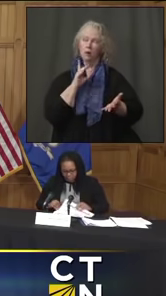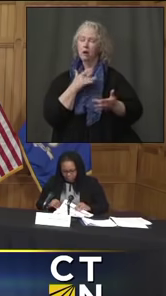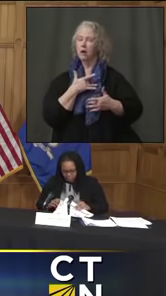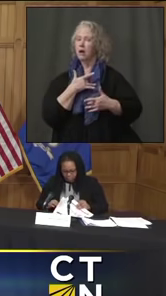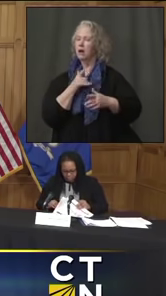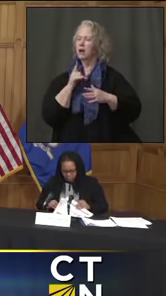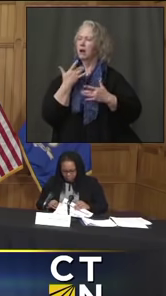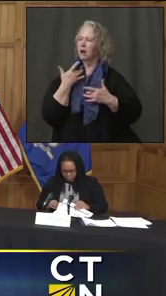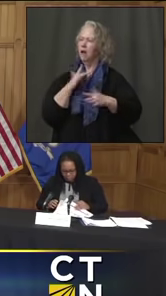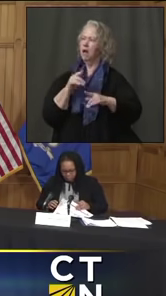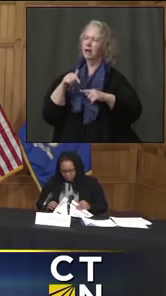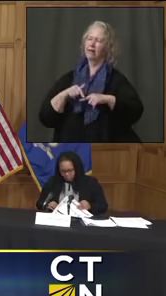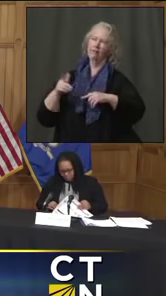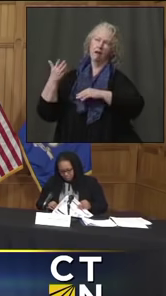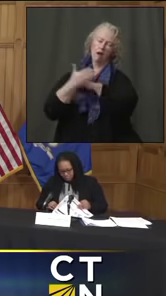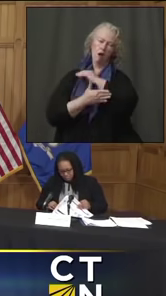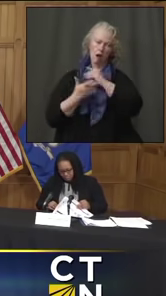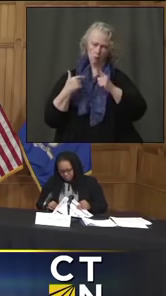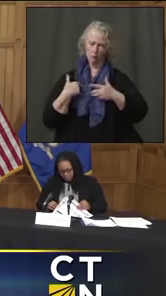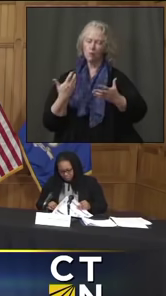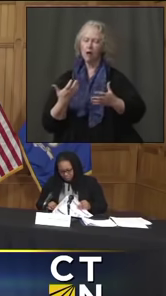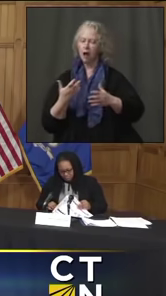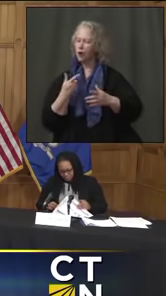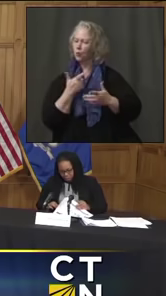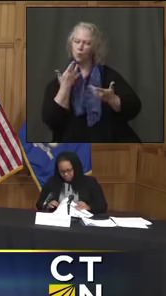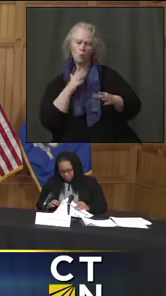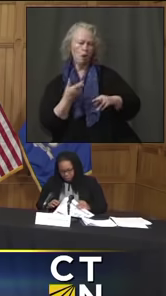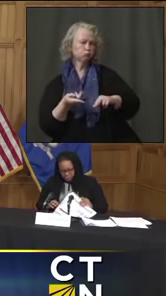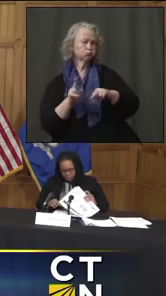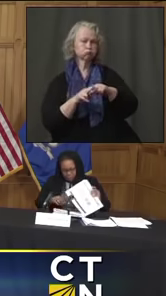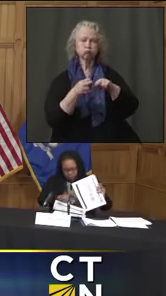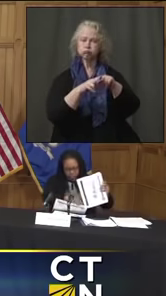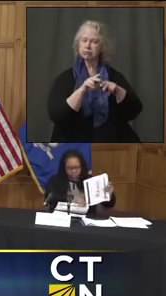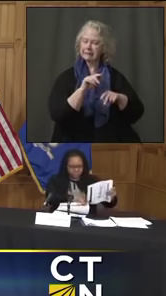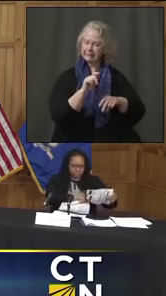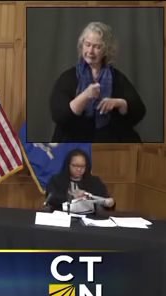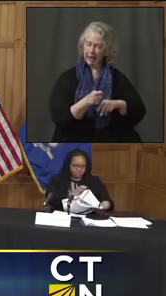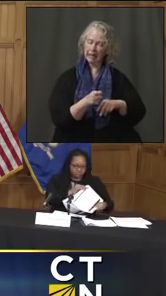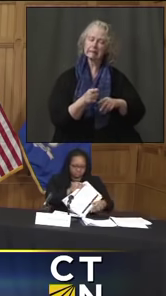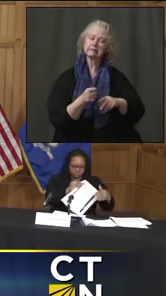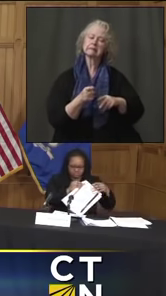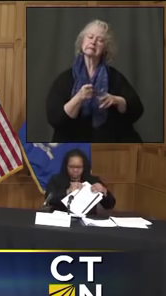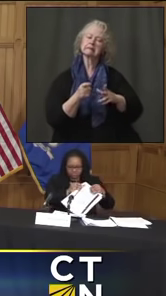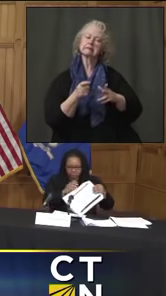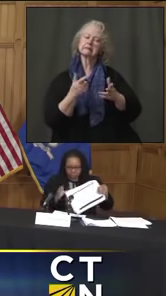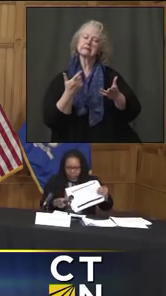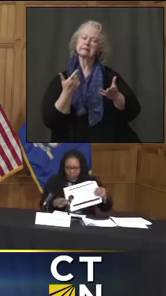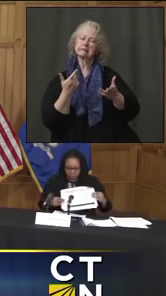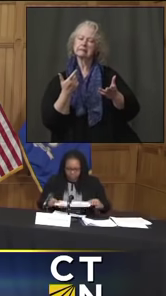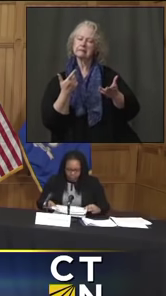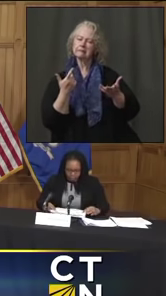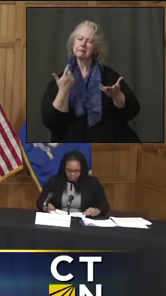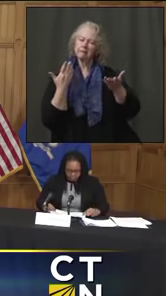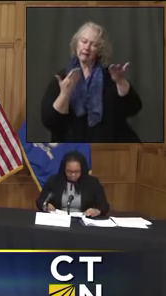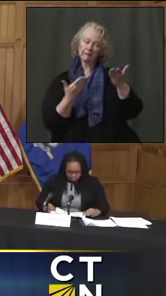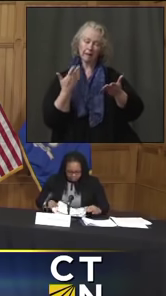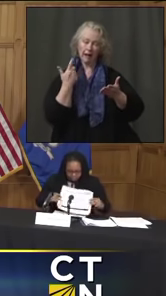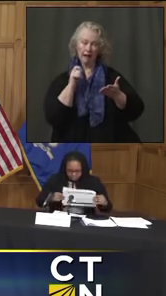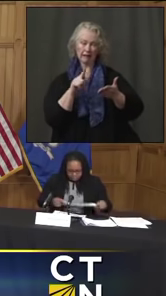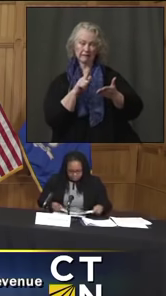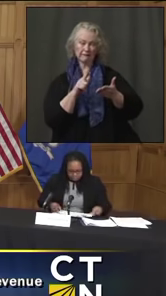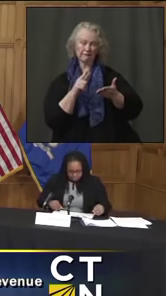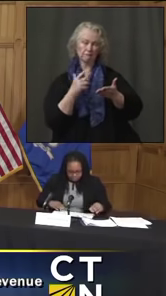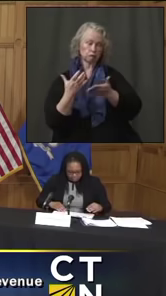country. That you don't want to raise taxes, but certain tax relief because of revenues changes. Can